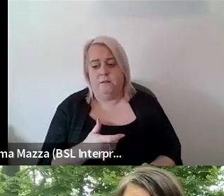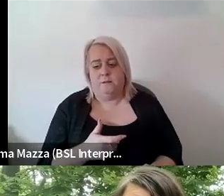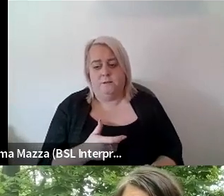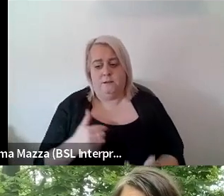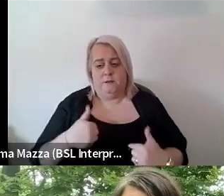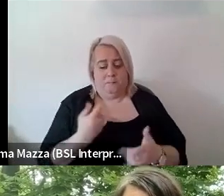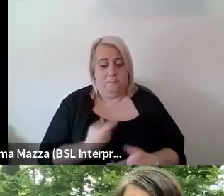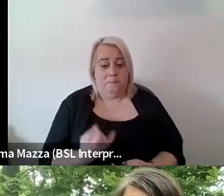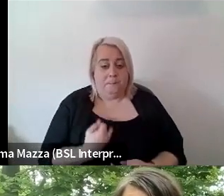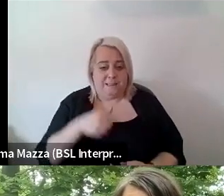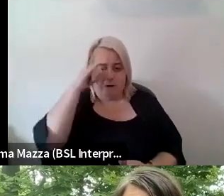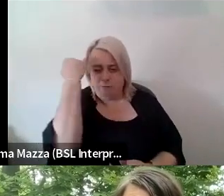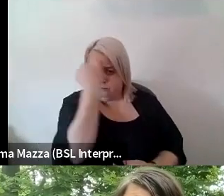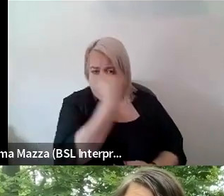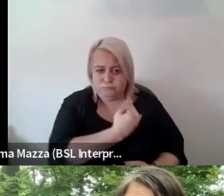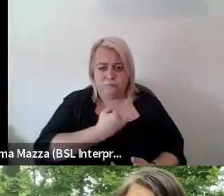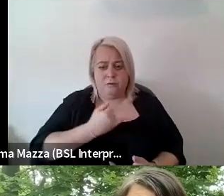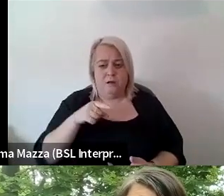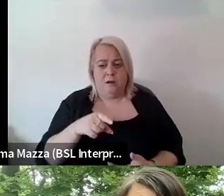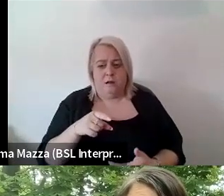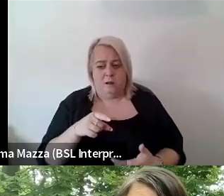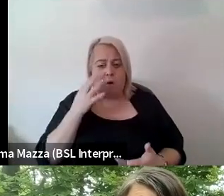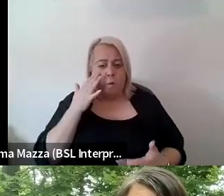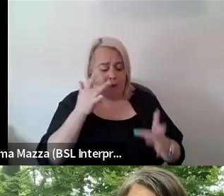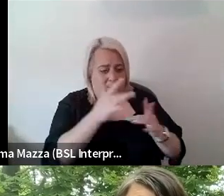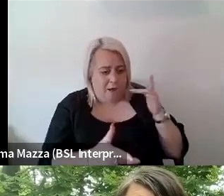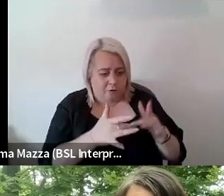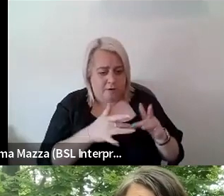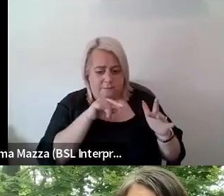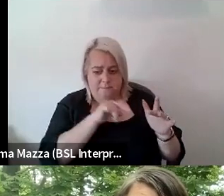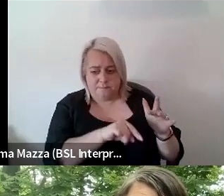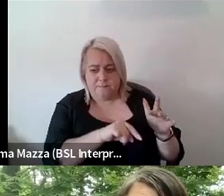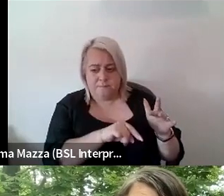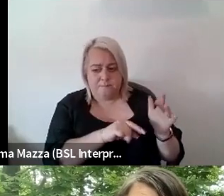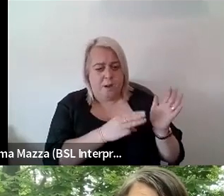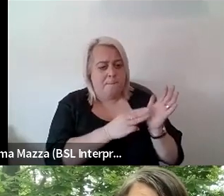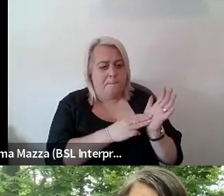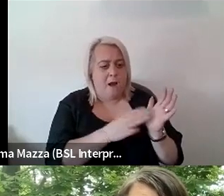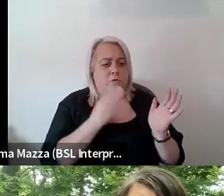migraines, migrating to a website, ironically, the Microsoft inclusion